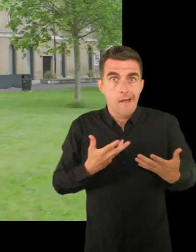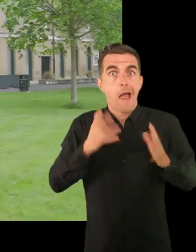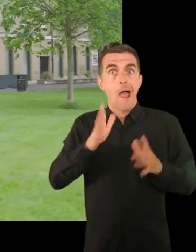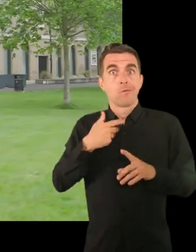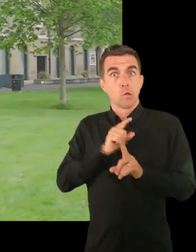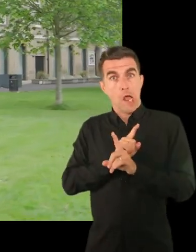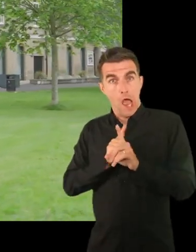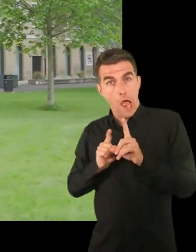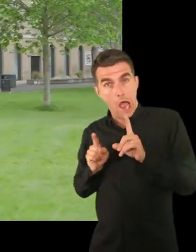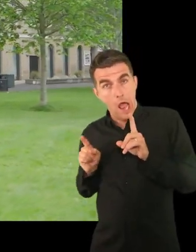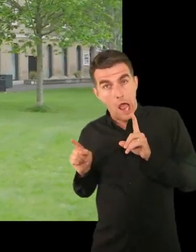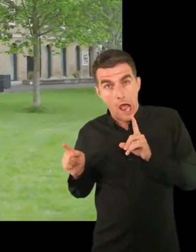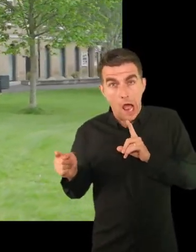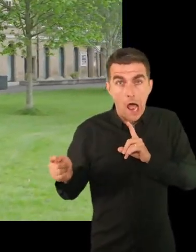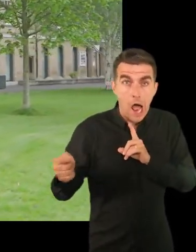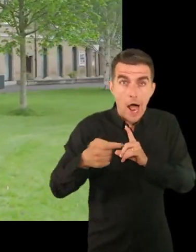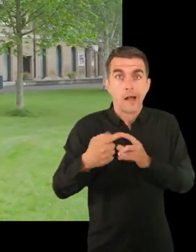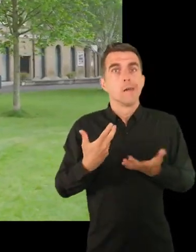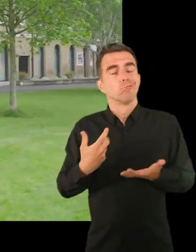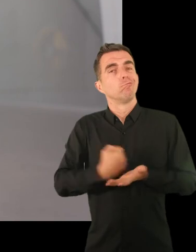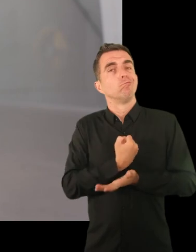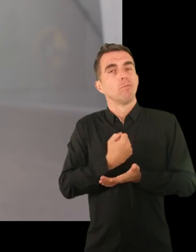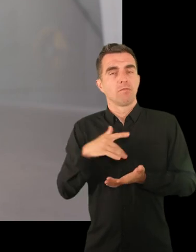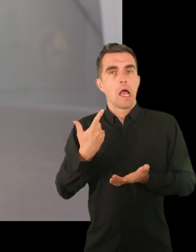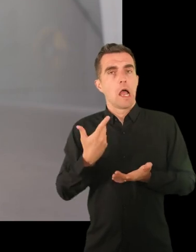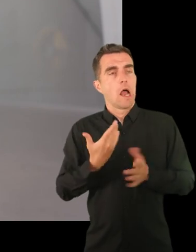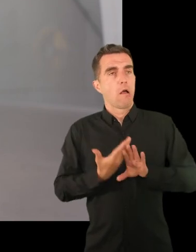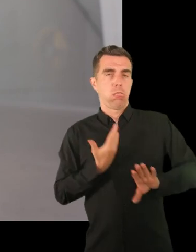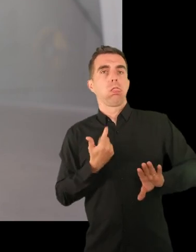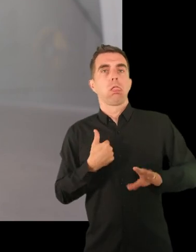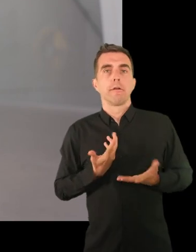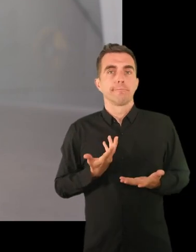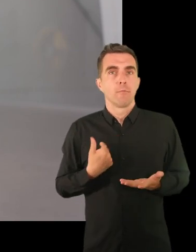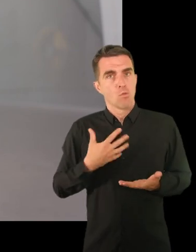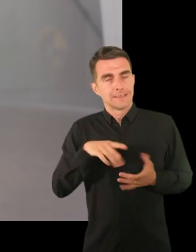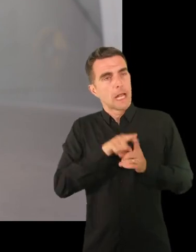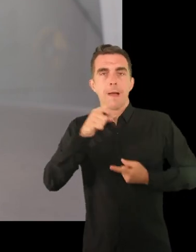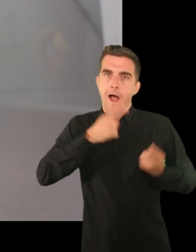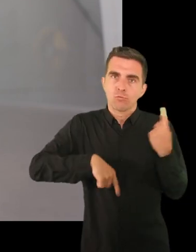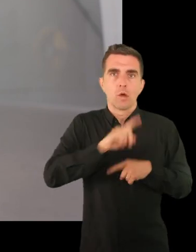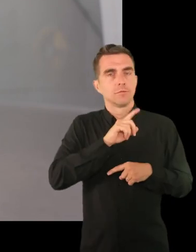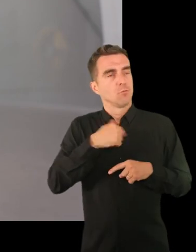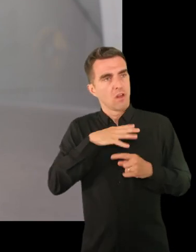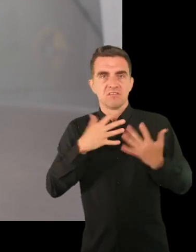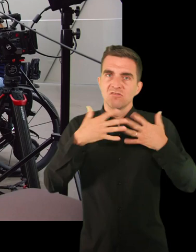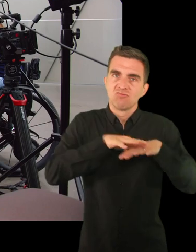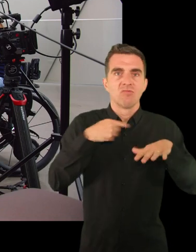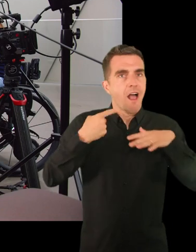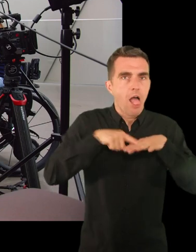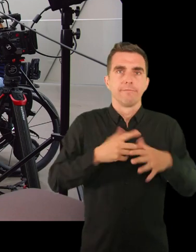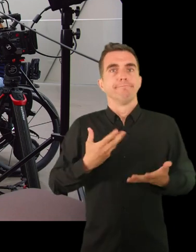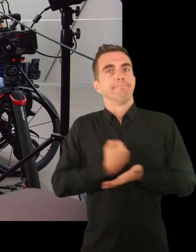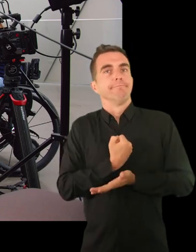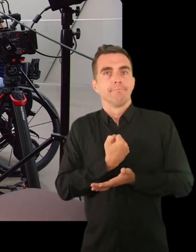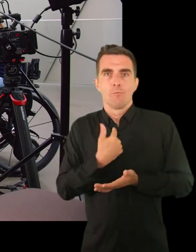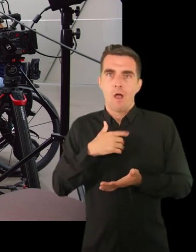and then all the wheelchair users have to go at the back. It felt quite othering because I want to be just like everyone else where